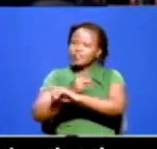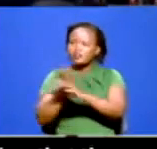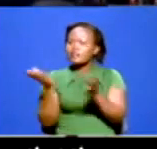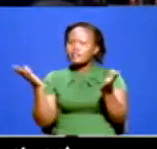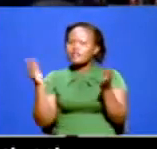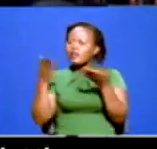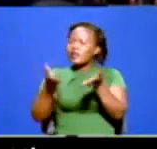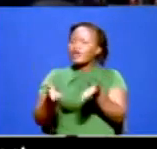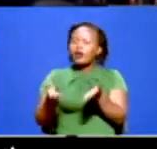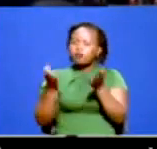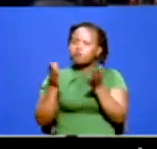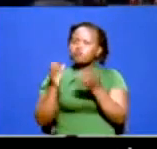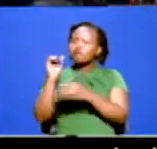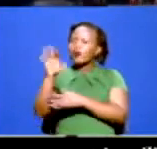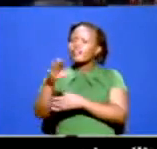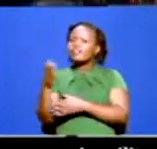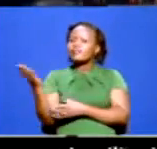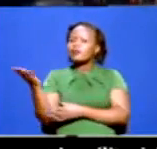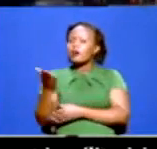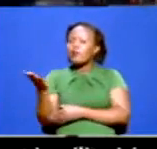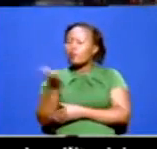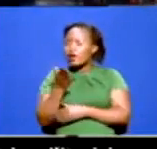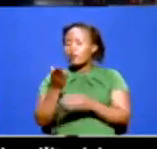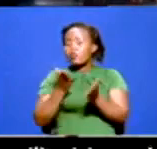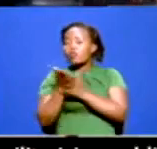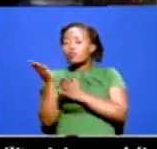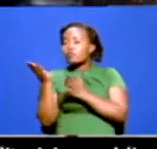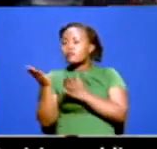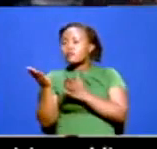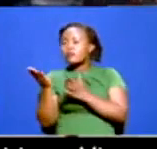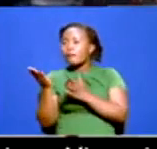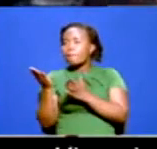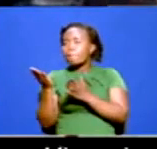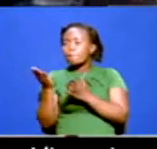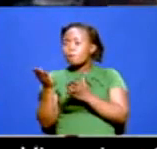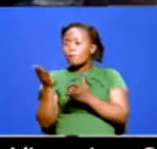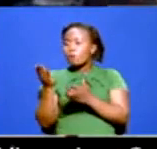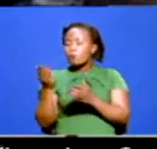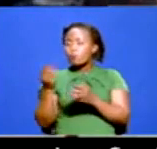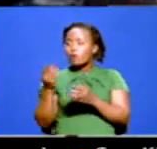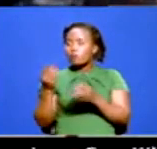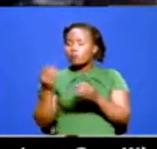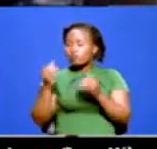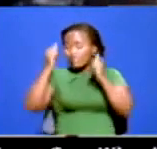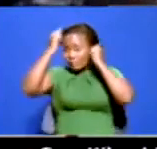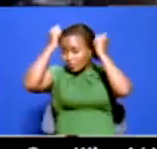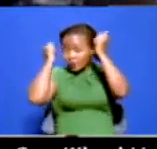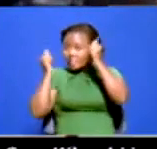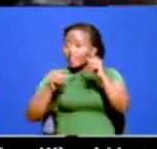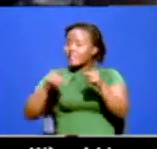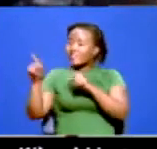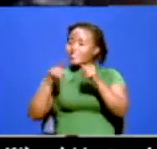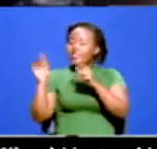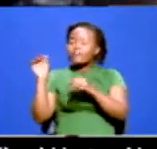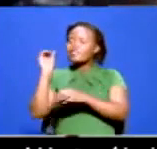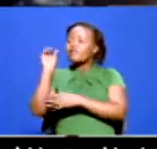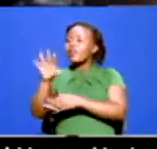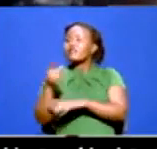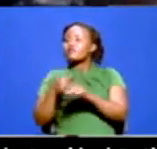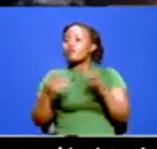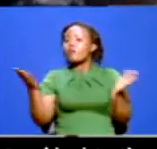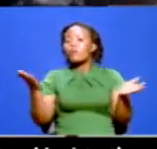furthest? In terms of studies? Yeah, in terms of where these soldiers have traveled from to come. They go from very far. Right, okay. Now we